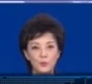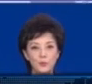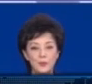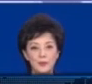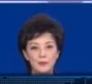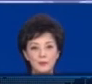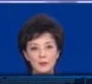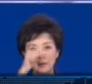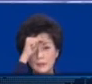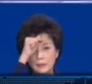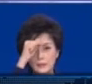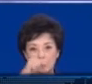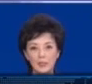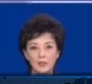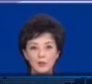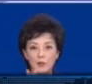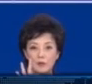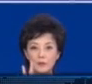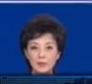to Hubei province.